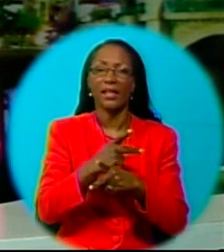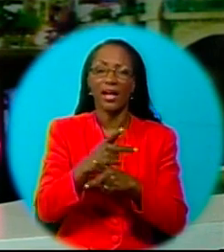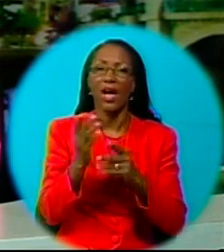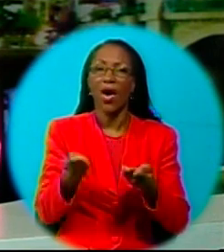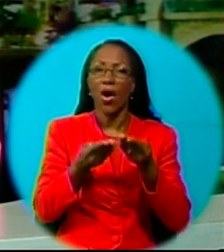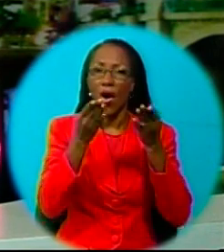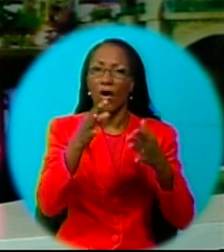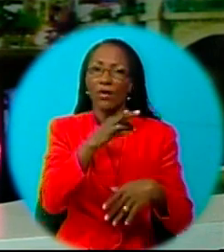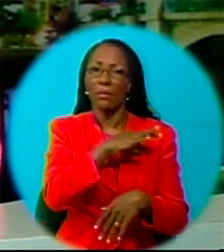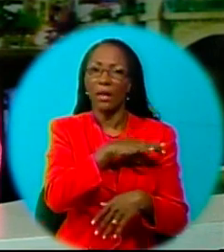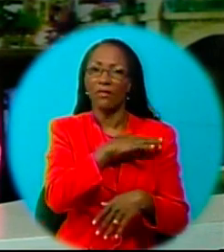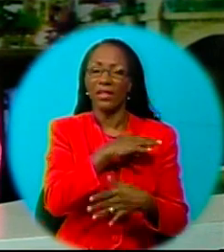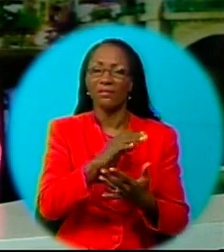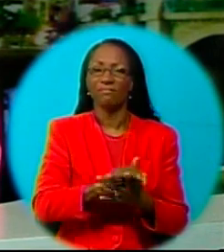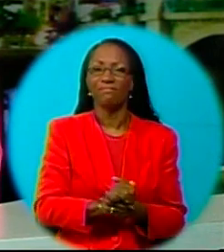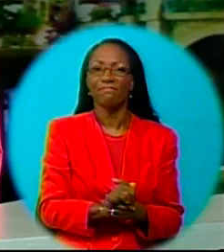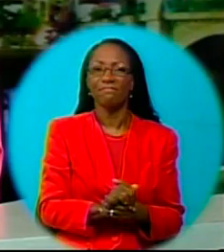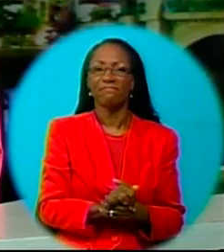offering incentives.